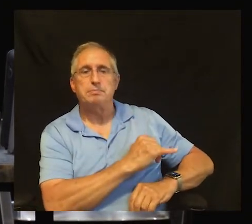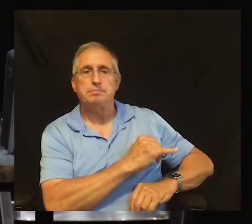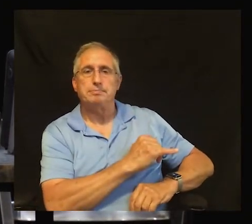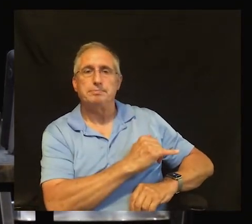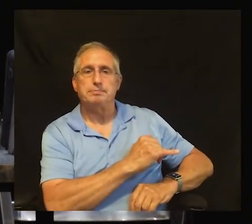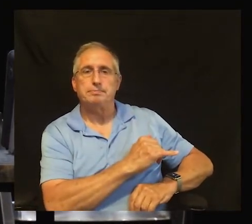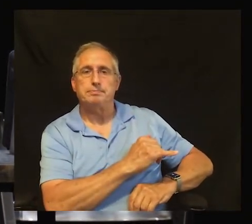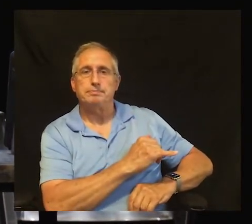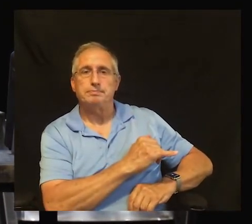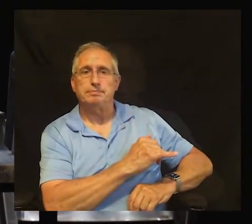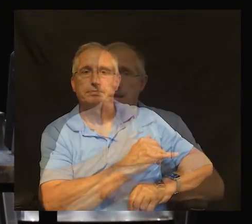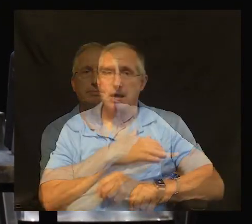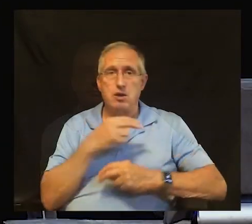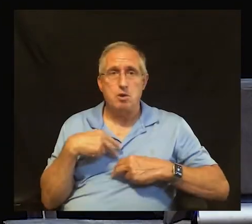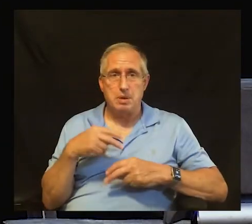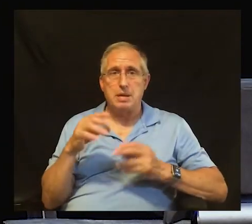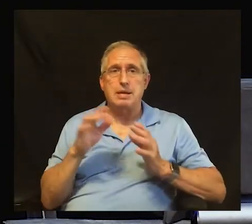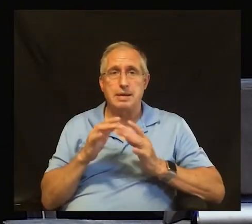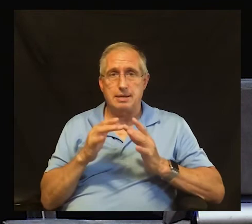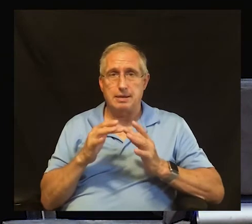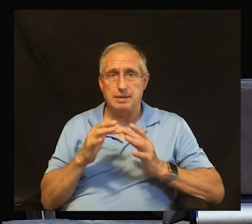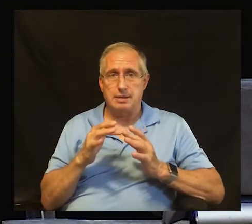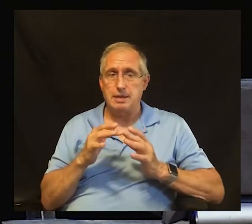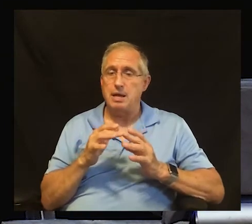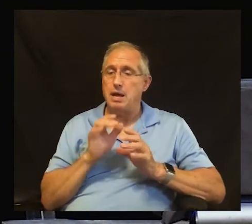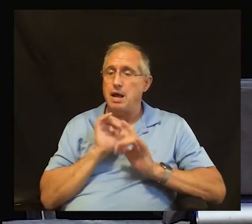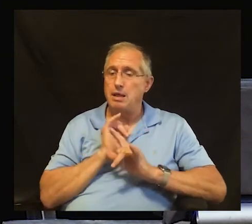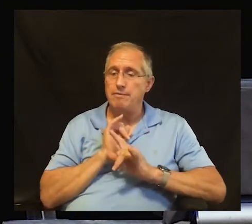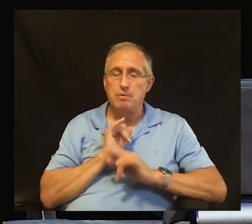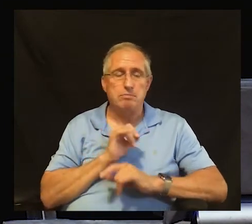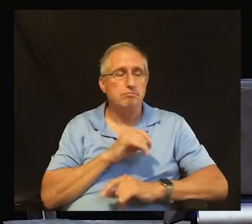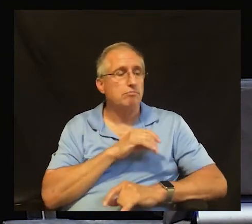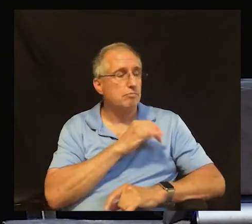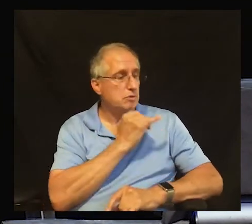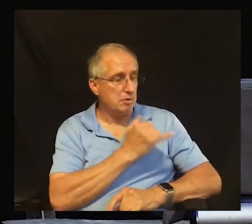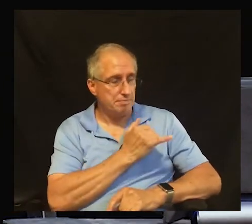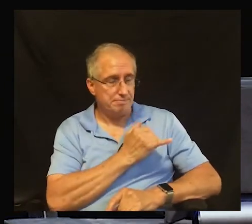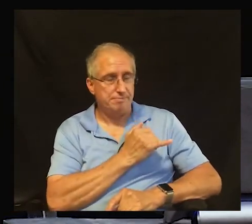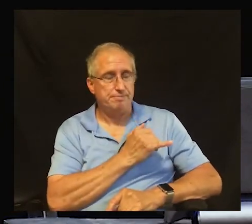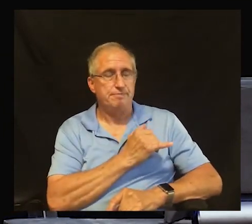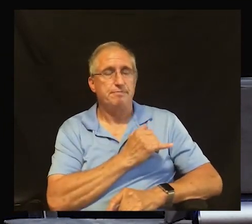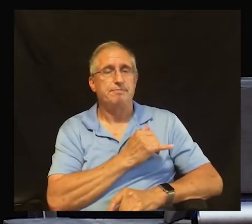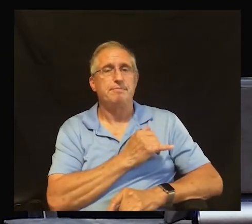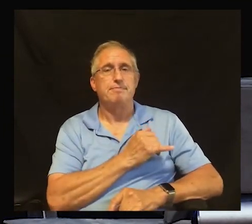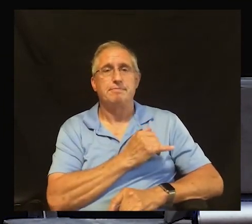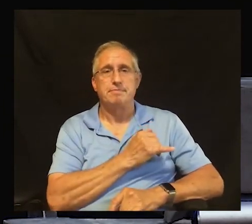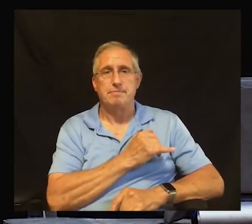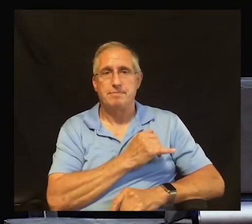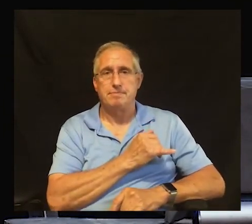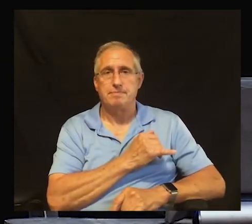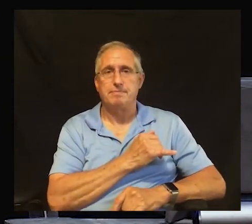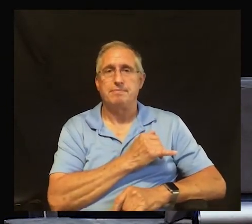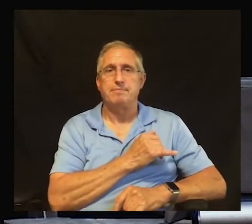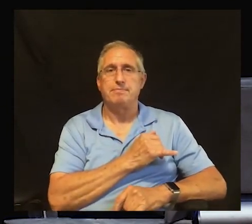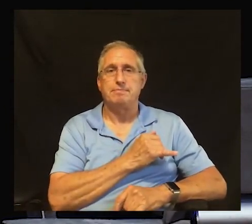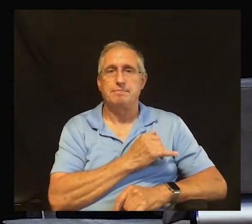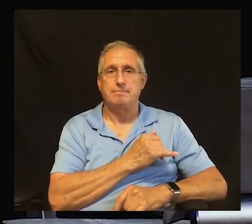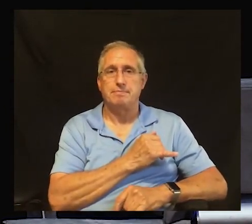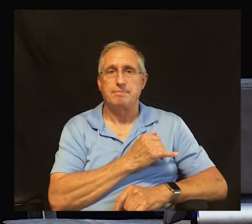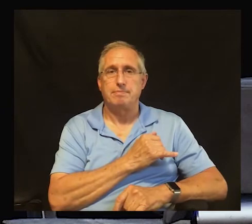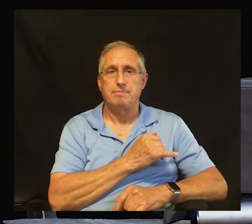Me too. But just that little human contact of I love you and me too